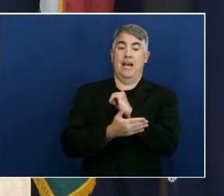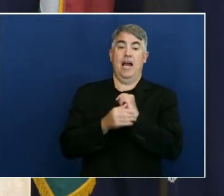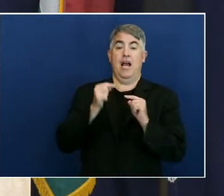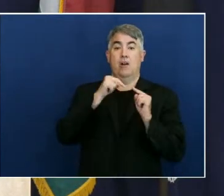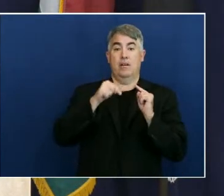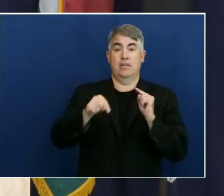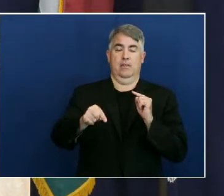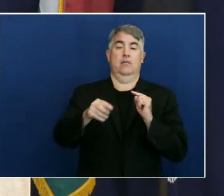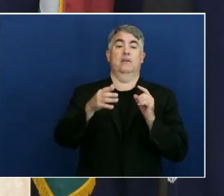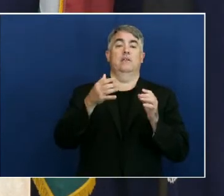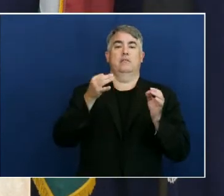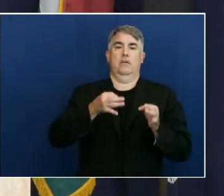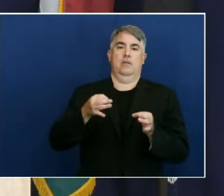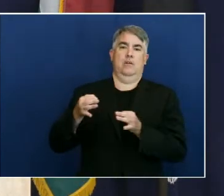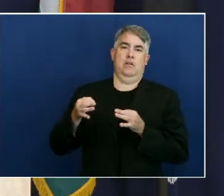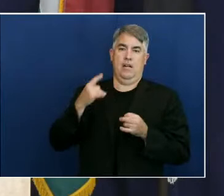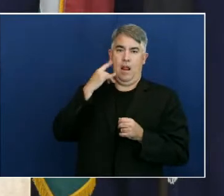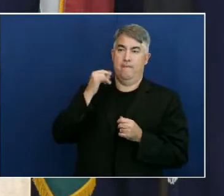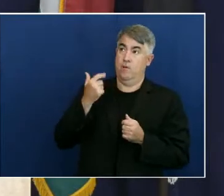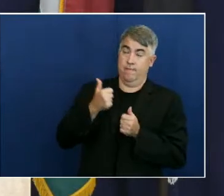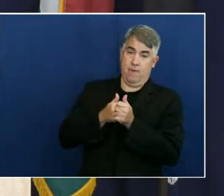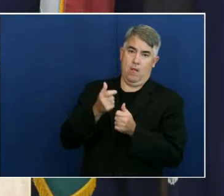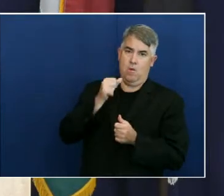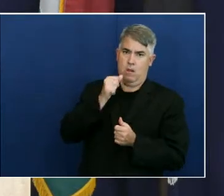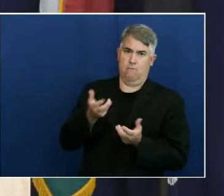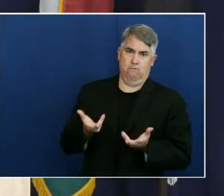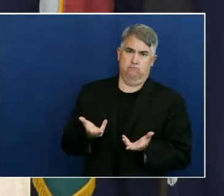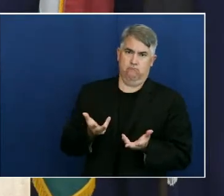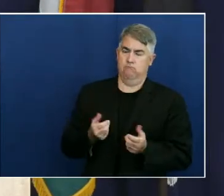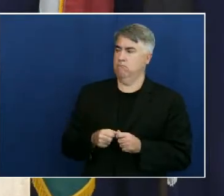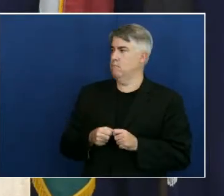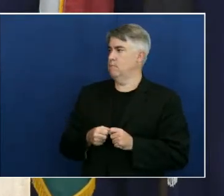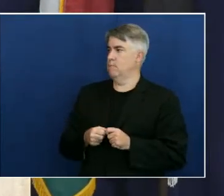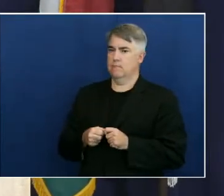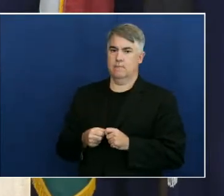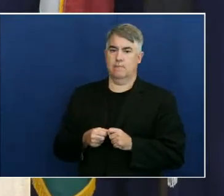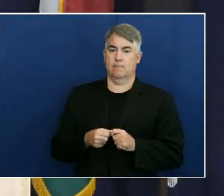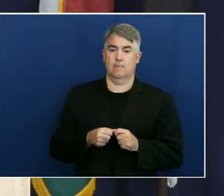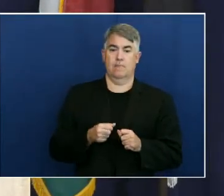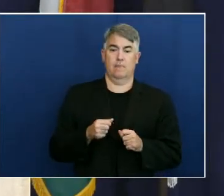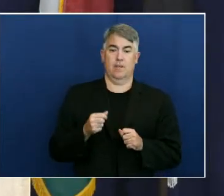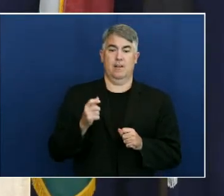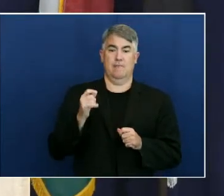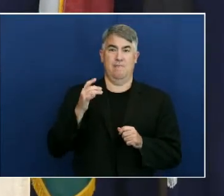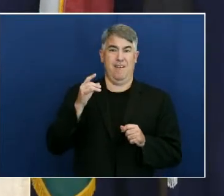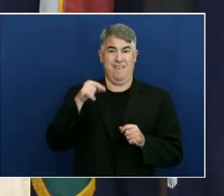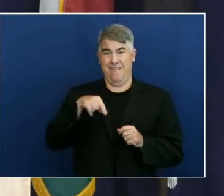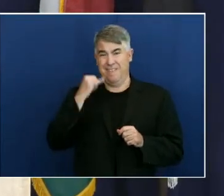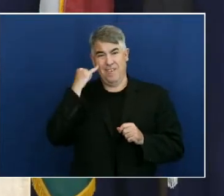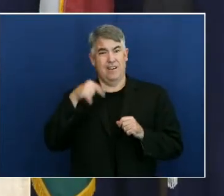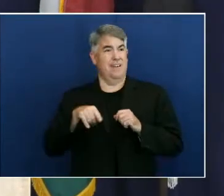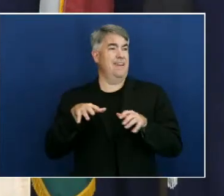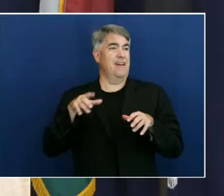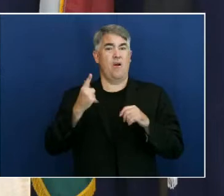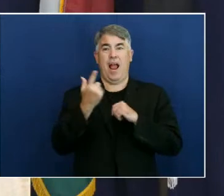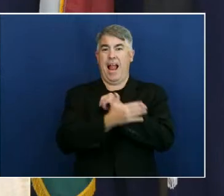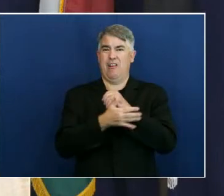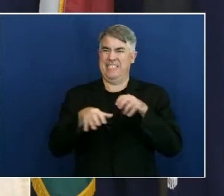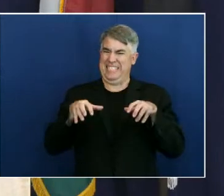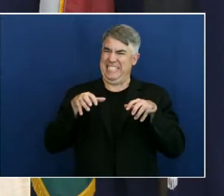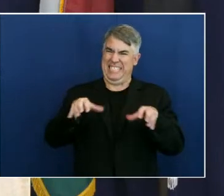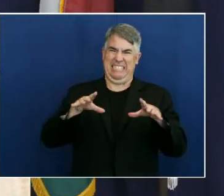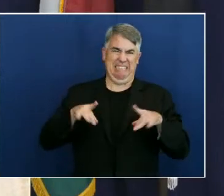So unless we have case rates that are much lower than, definitely less than